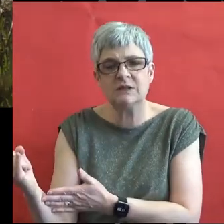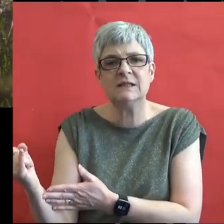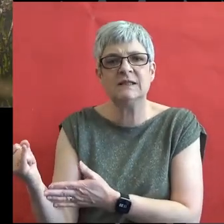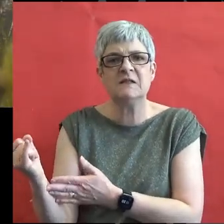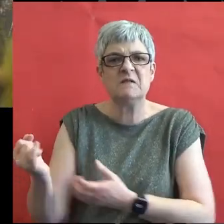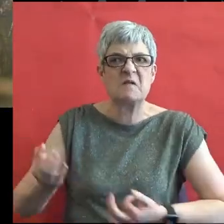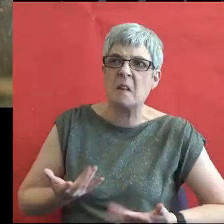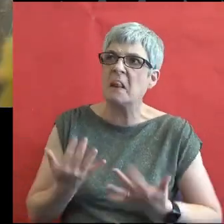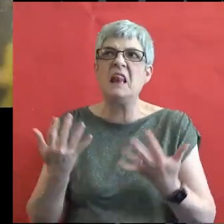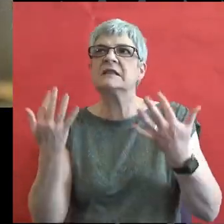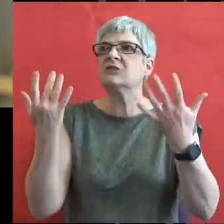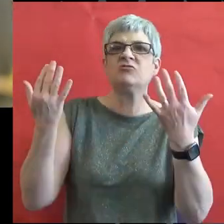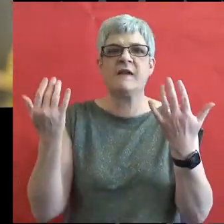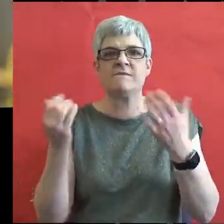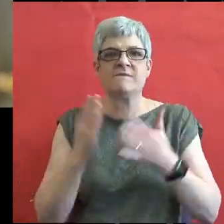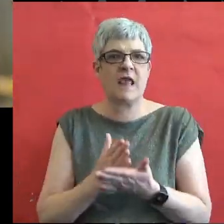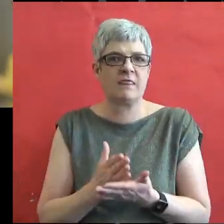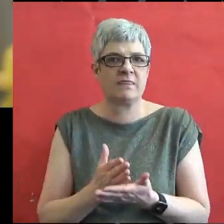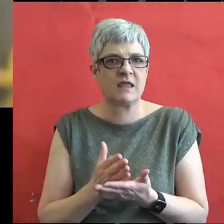of glittery faith.